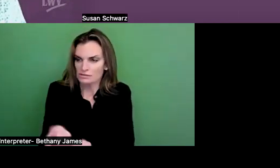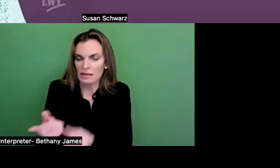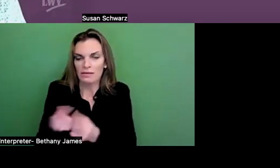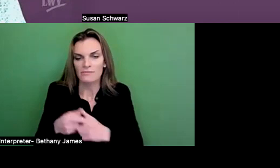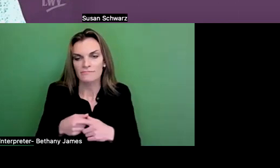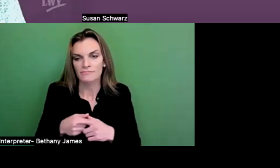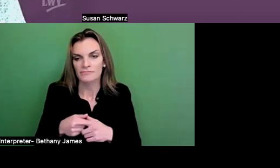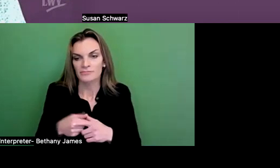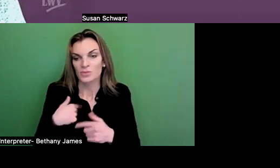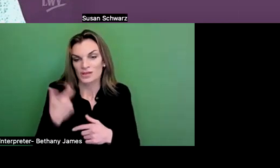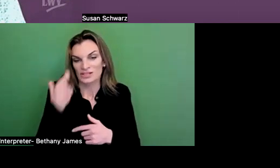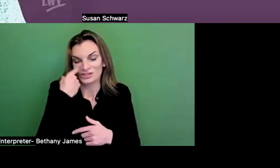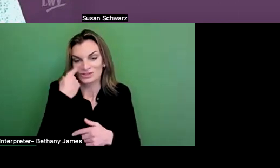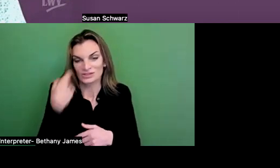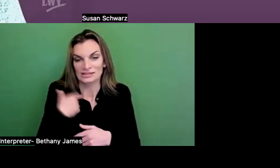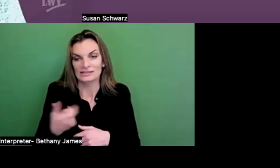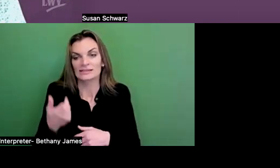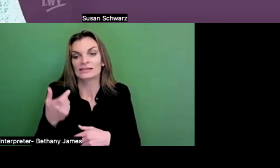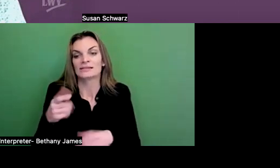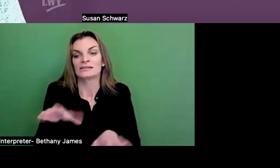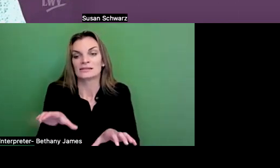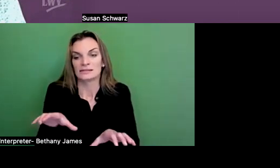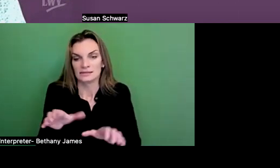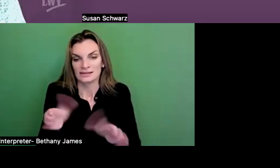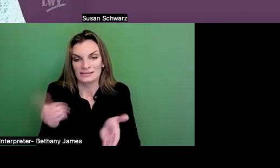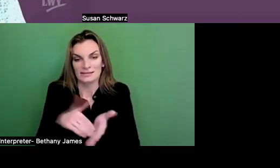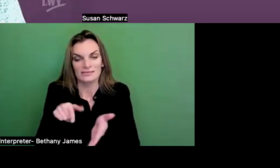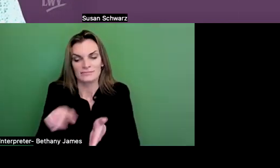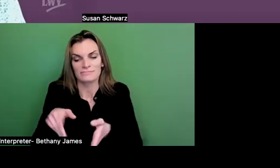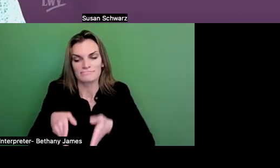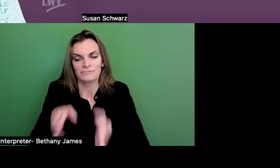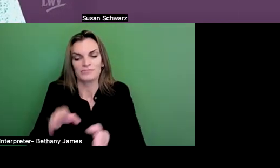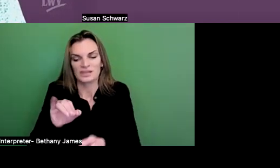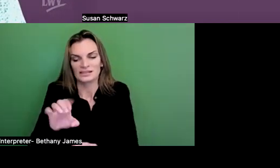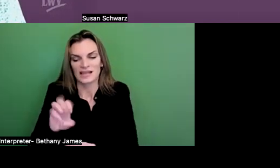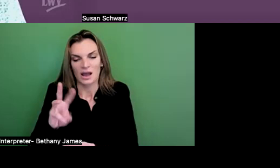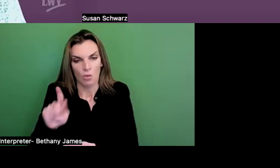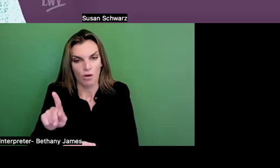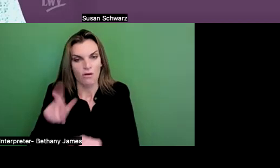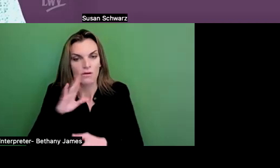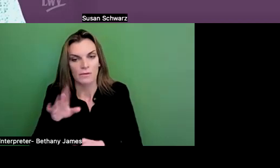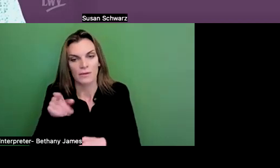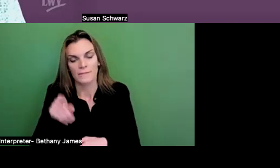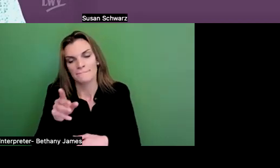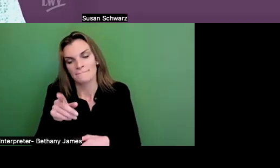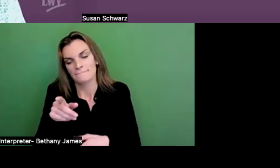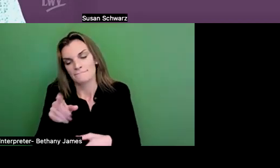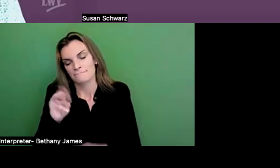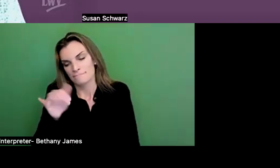big grant that we maintain. We redid the Main Street sidewalks, so the Main Street sidewalks have been